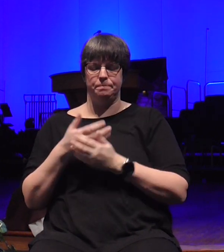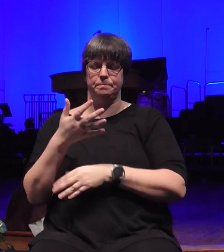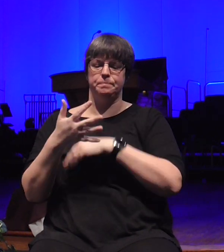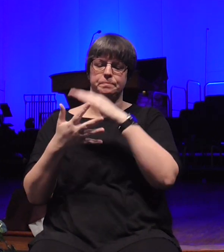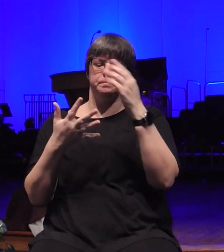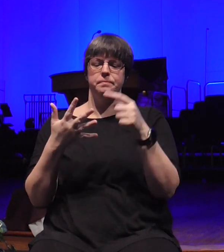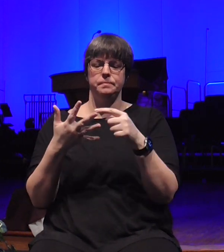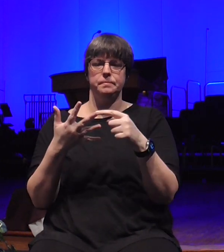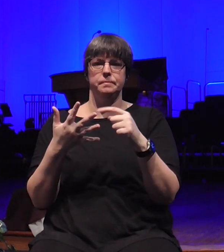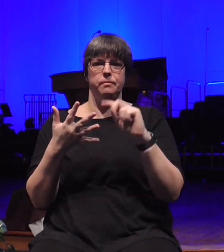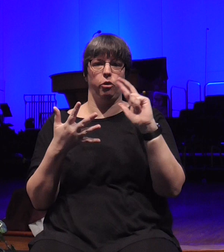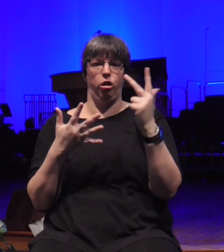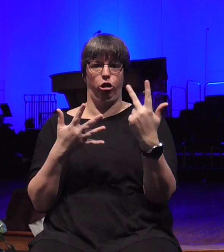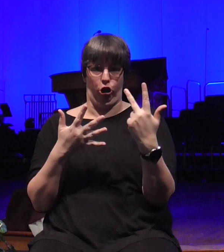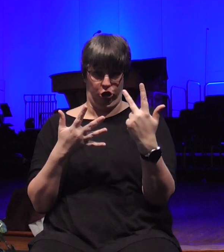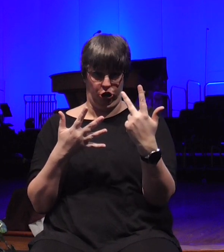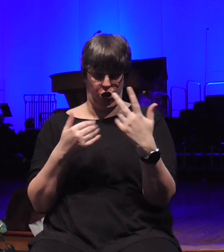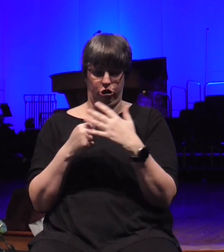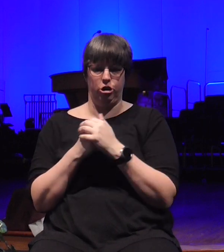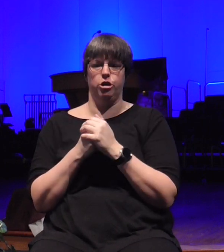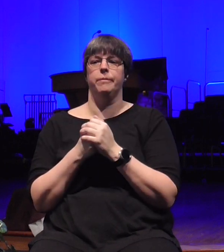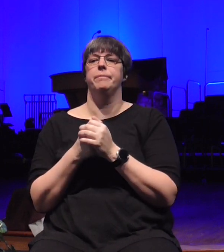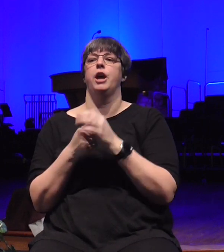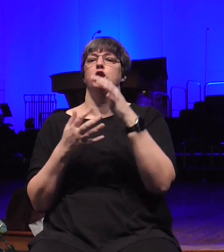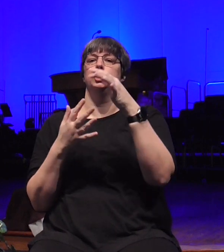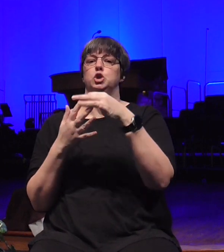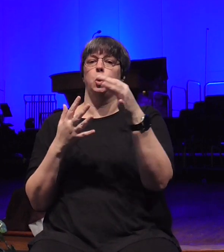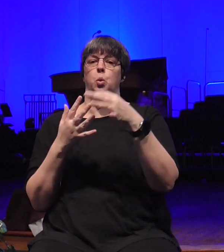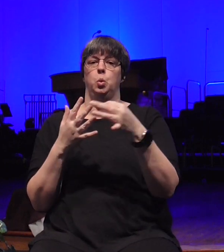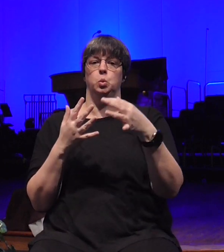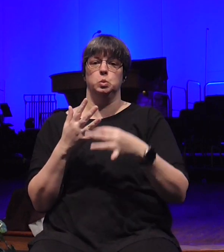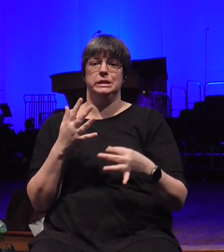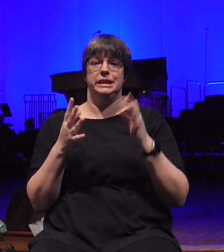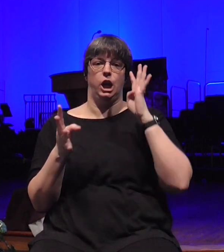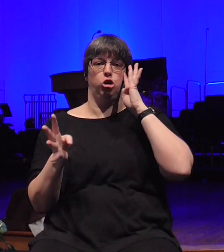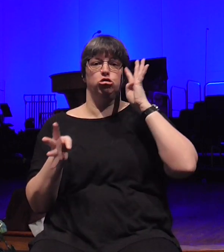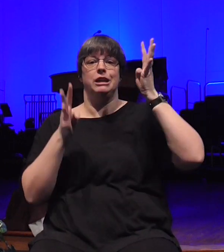The third guidepost, so essential, is choose creatively.